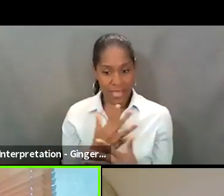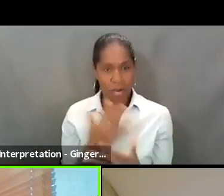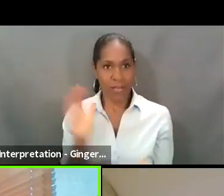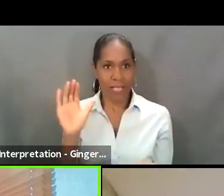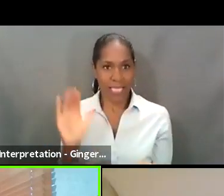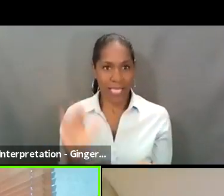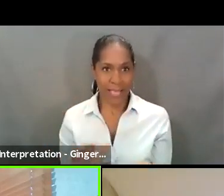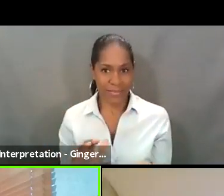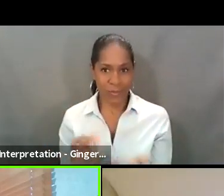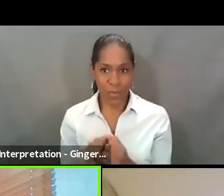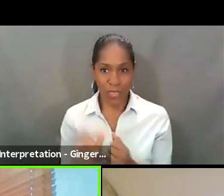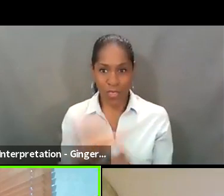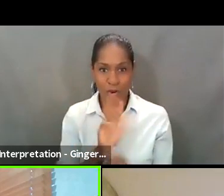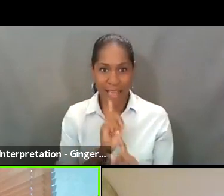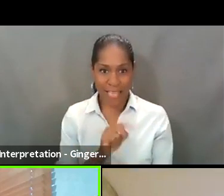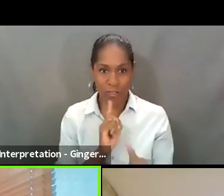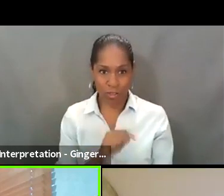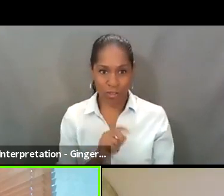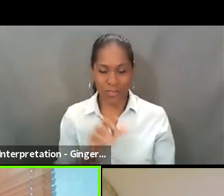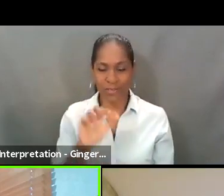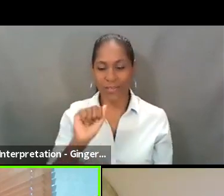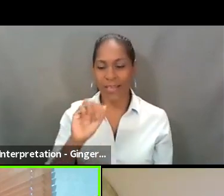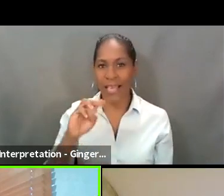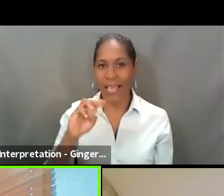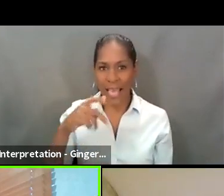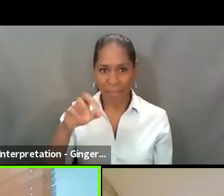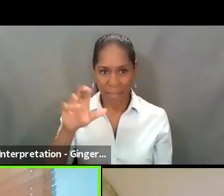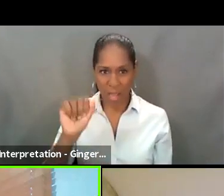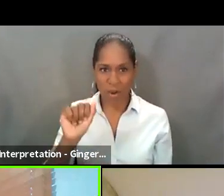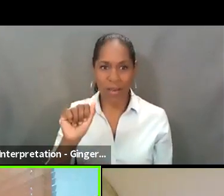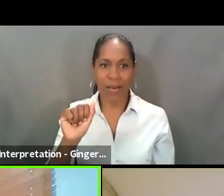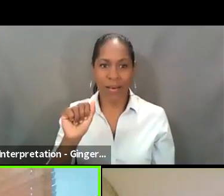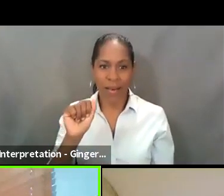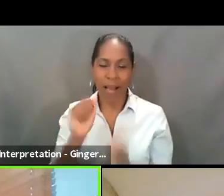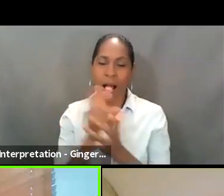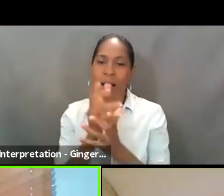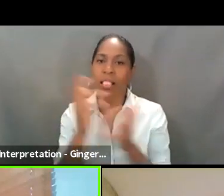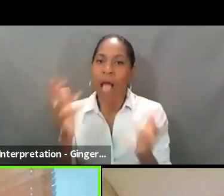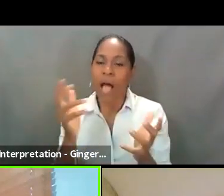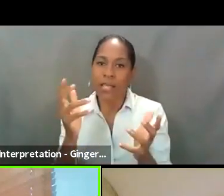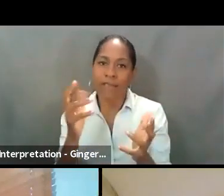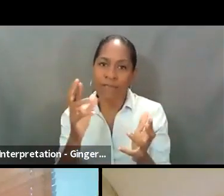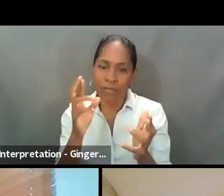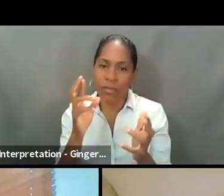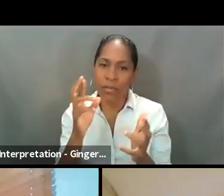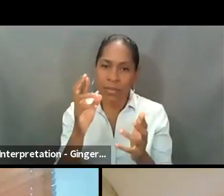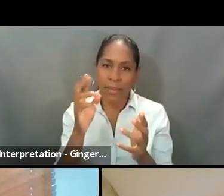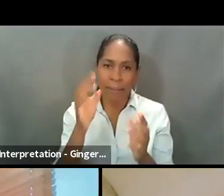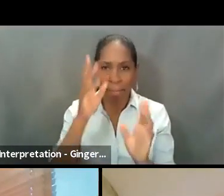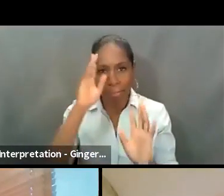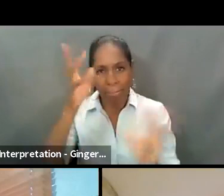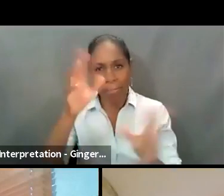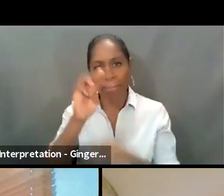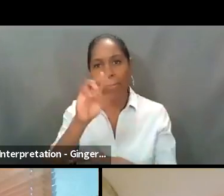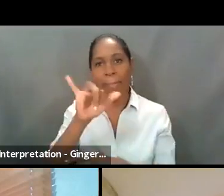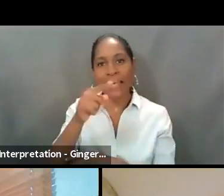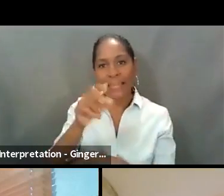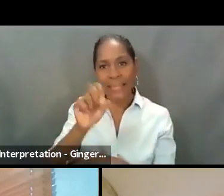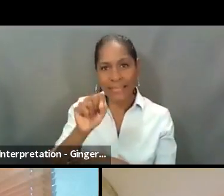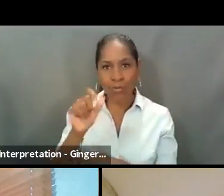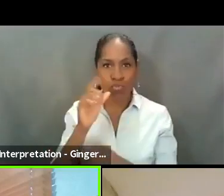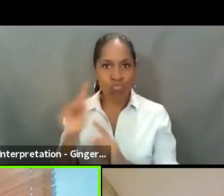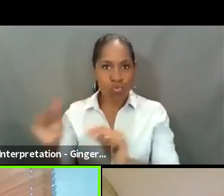Yes, there's a lot of myths and rumors out there, and it's human. This is a new thing.